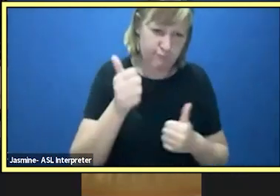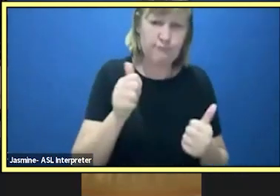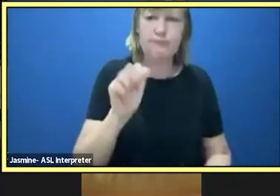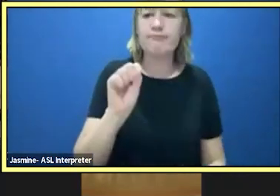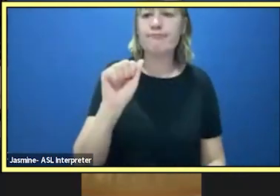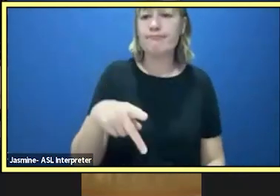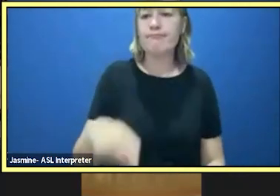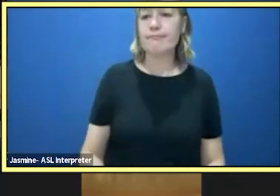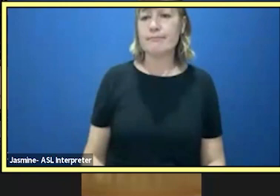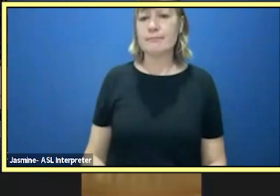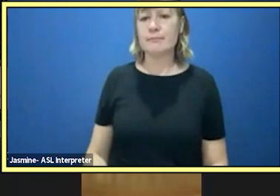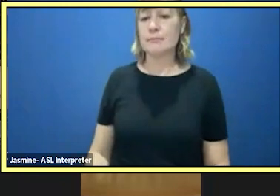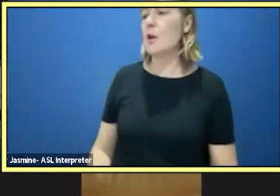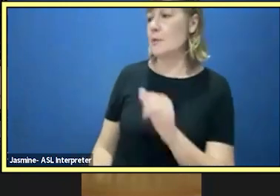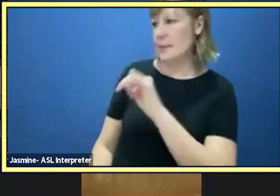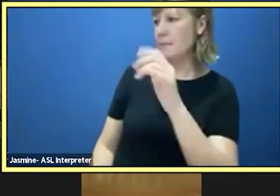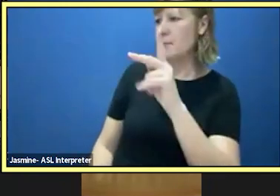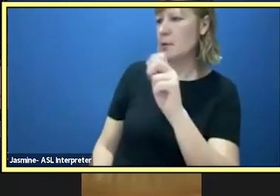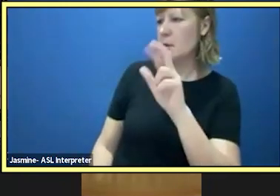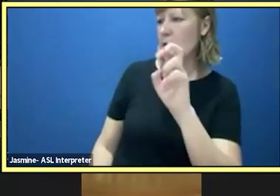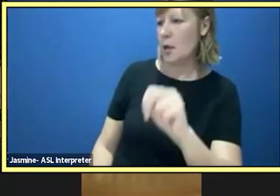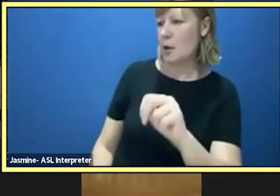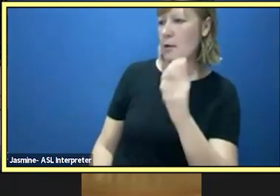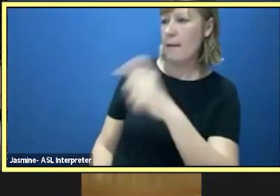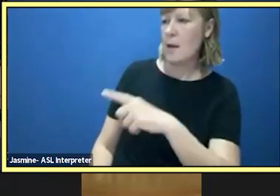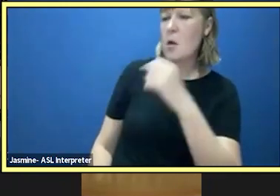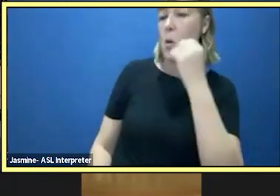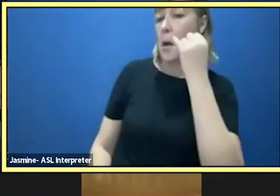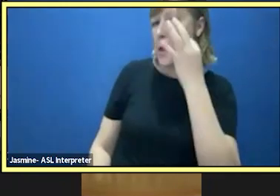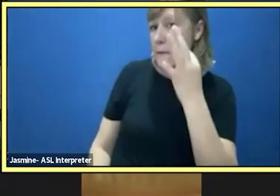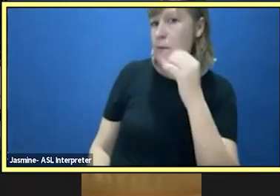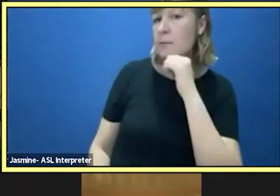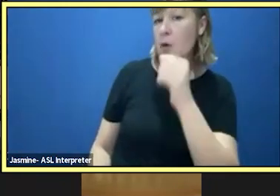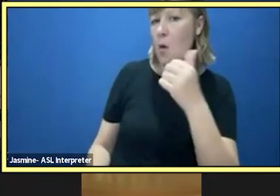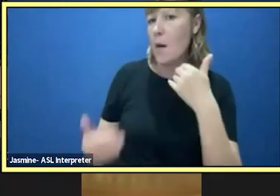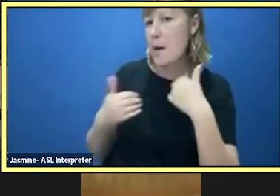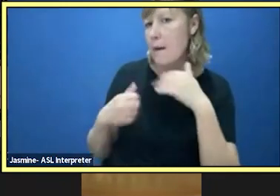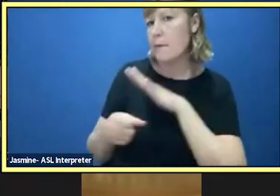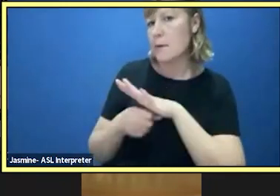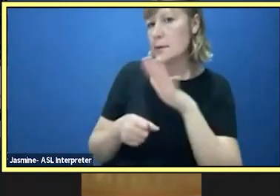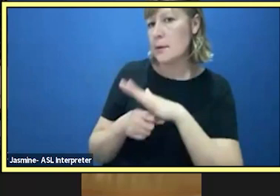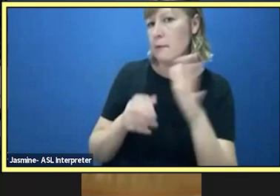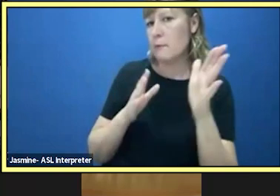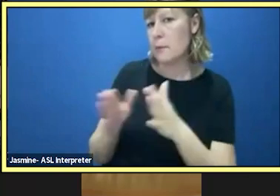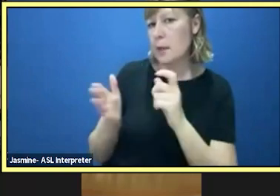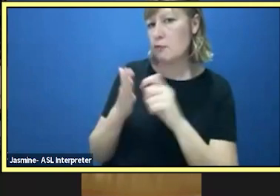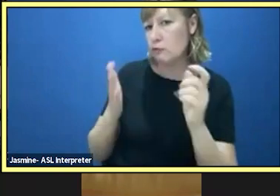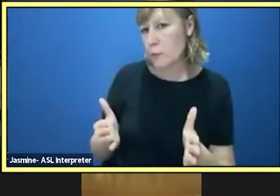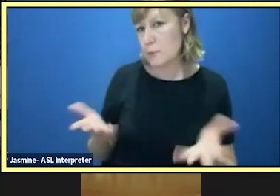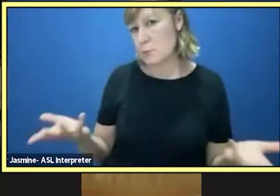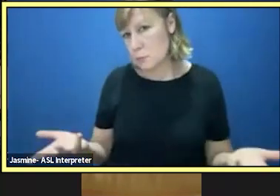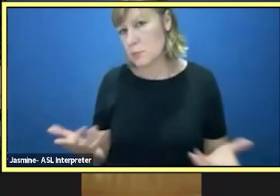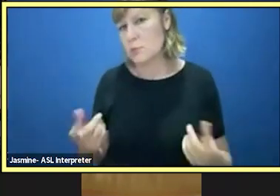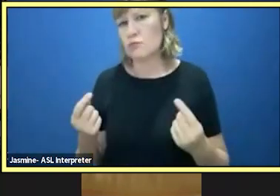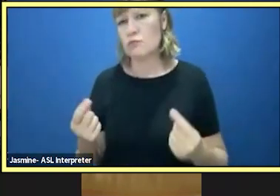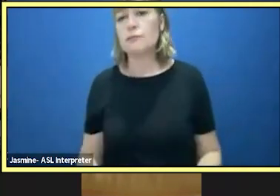the same. She said, what happens if you don't get enough plan writers? So the same idea. Yep. No, and we are looking and considering like